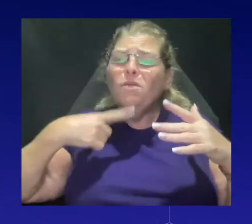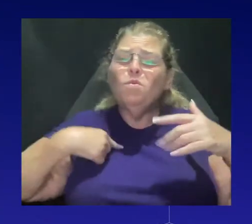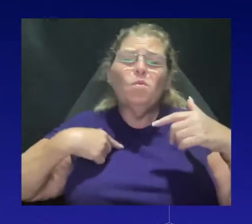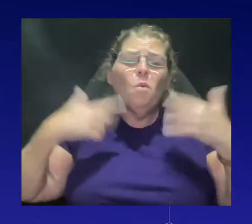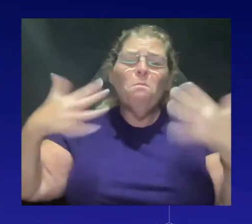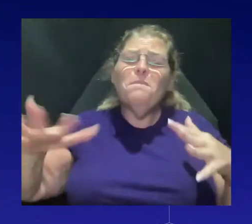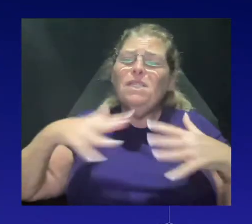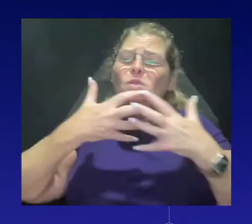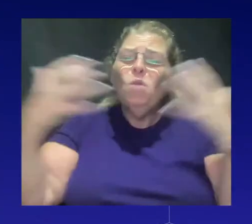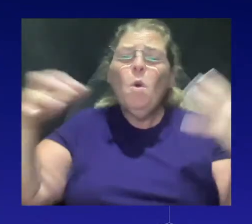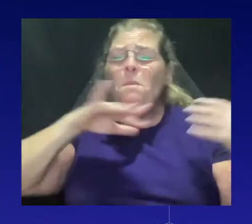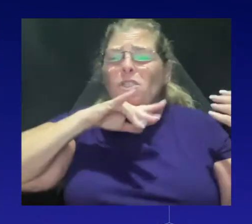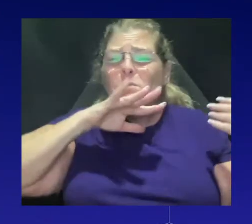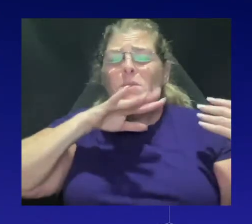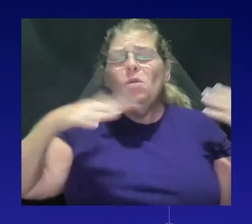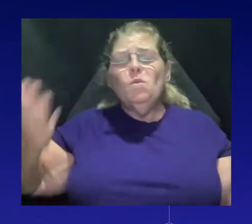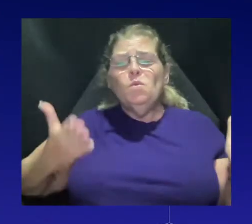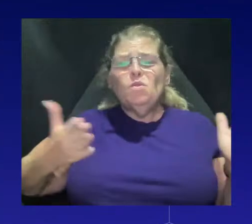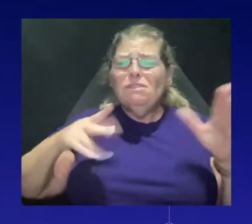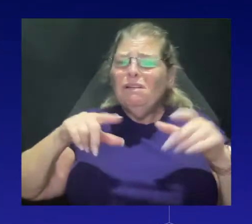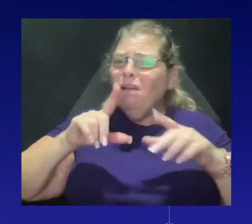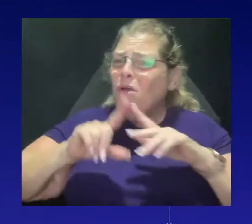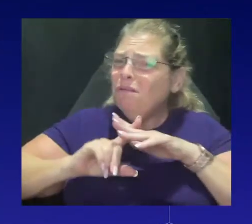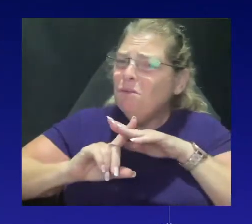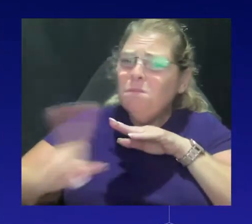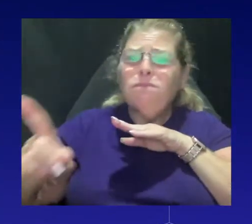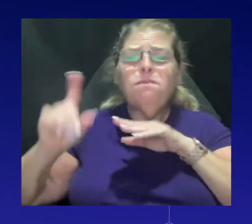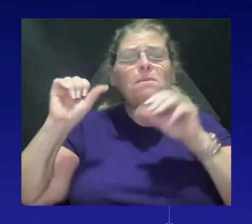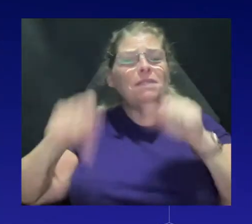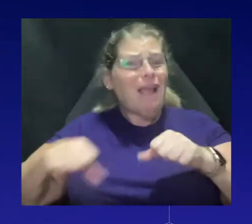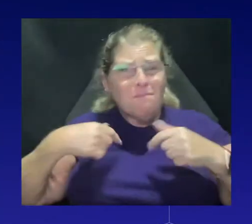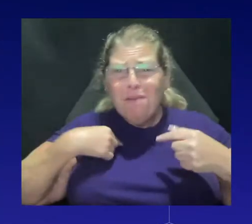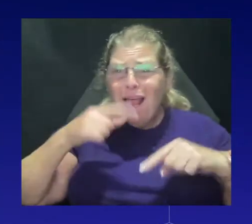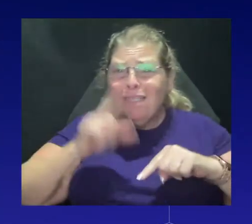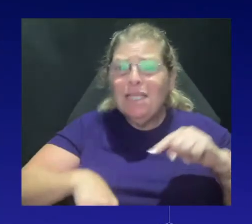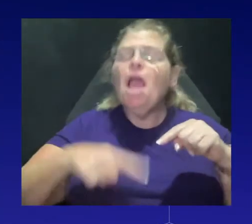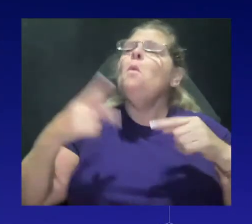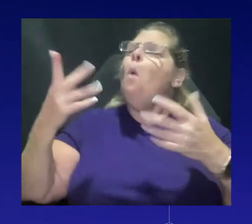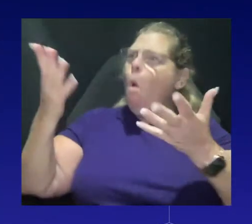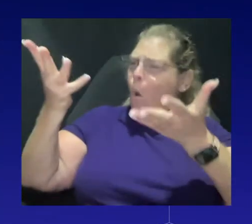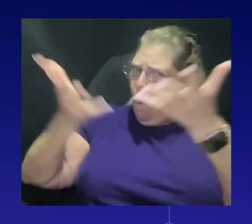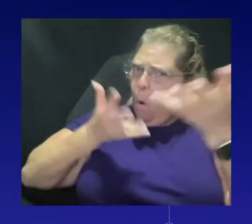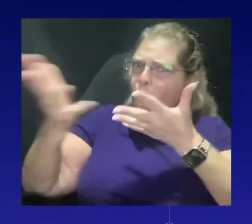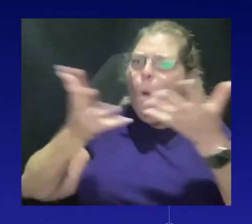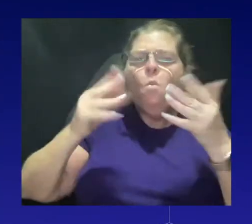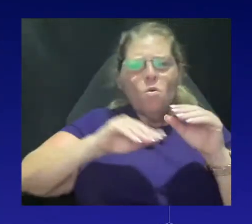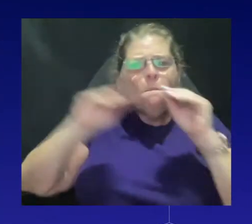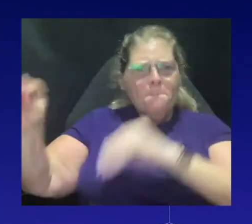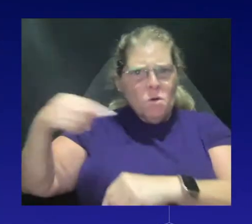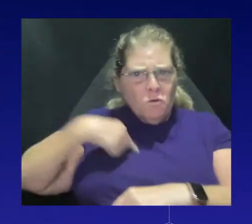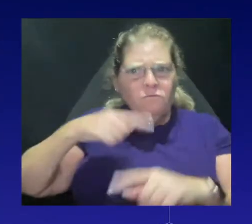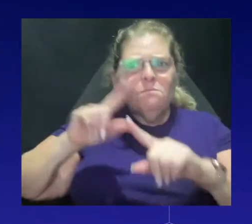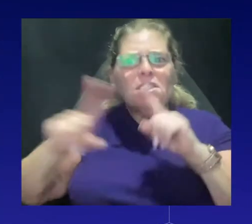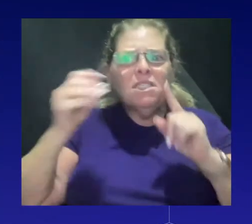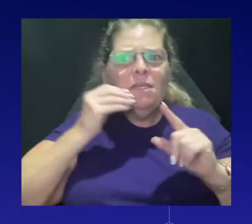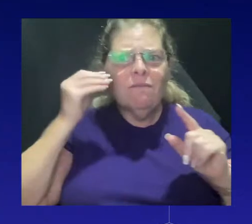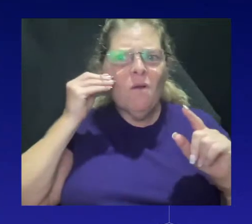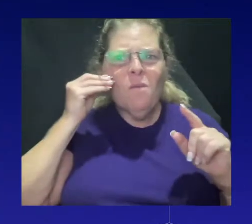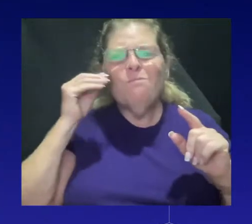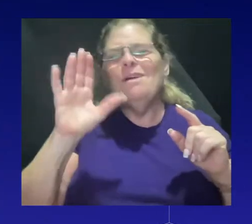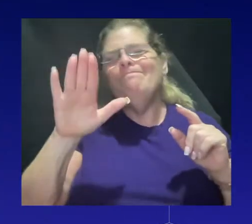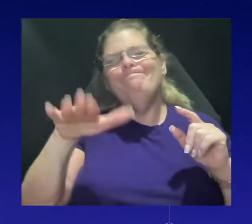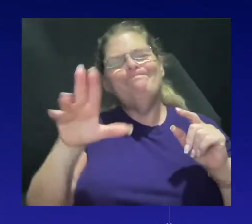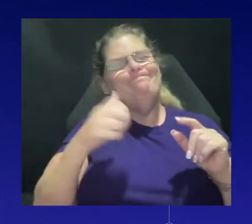pollution, and there was a deal made to move them out to another home, but no health coverage to make